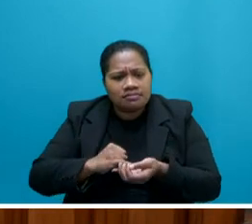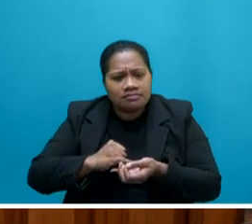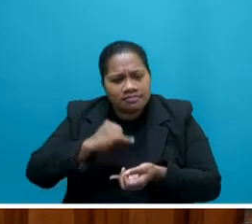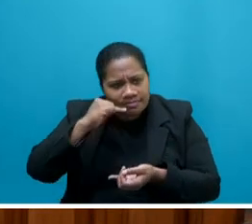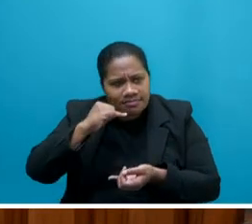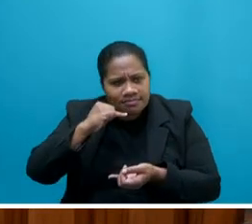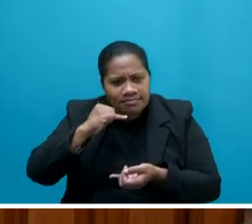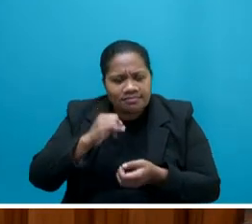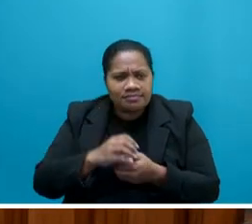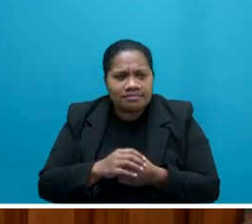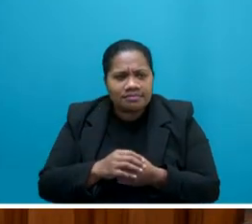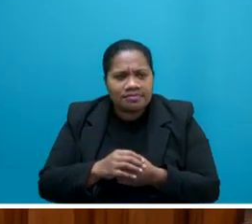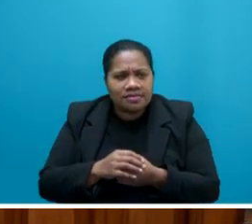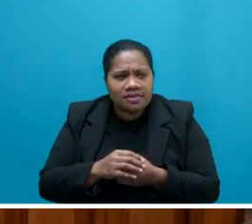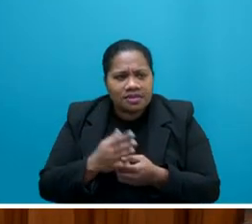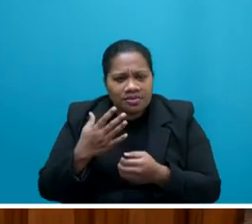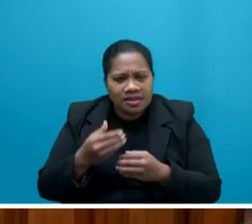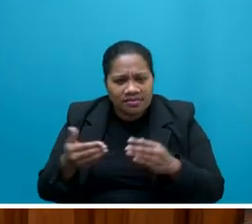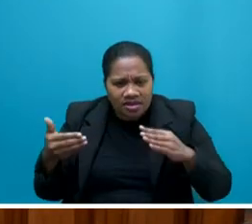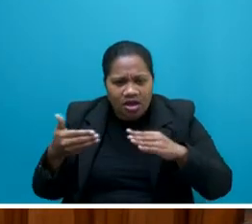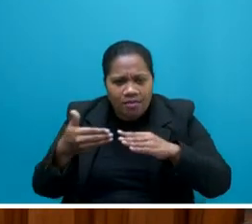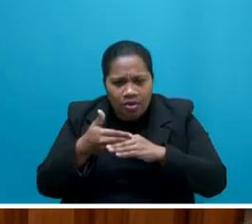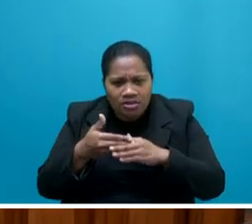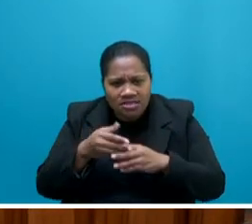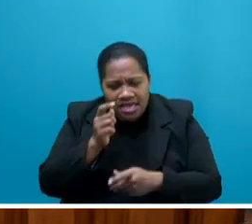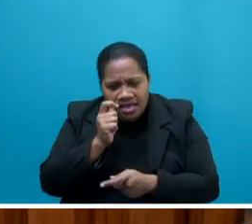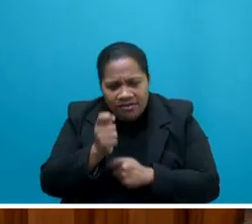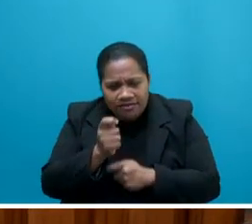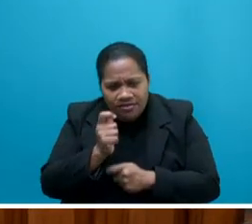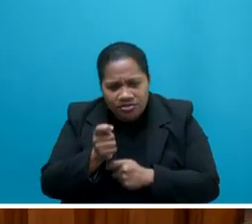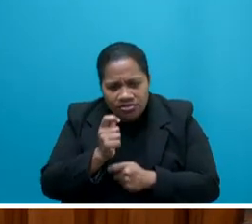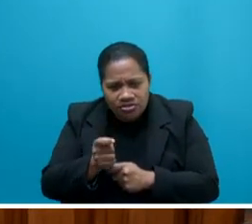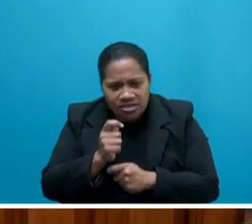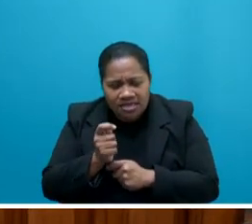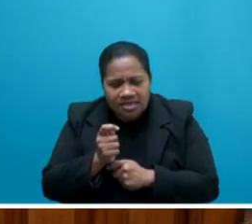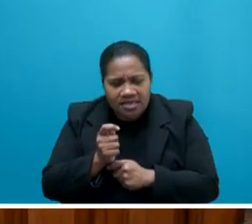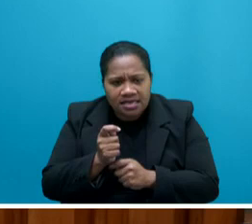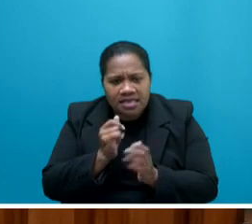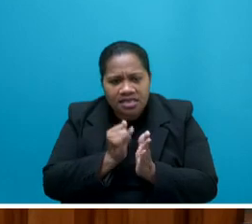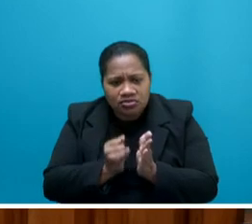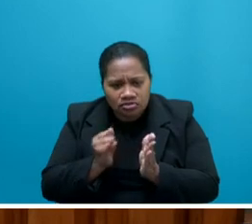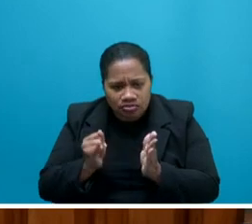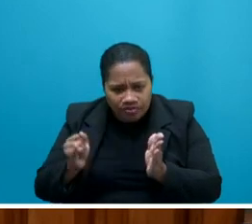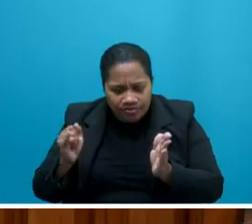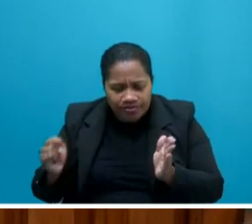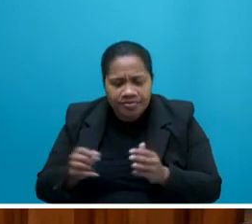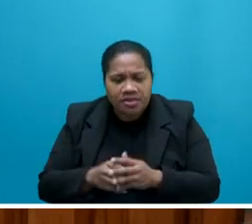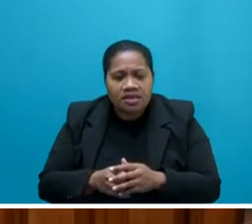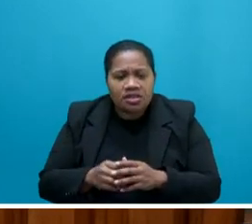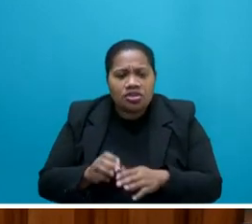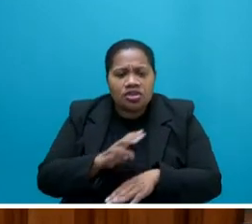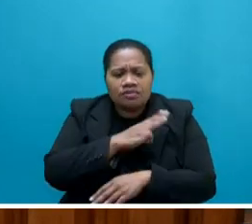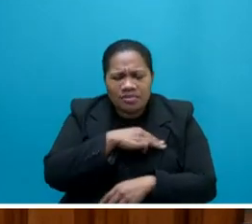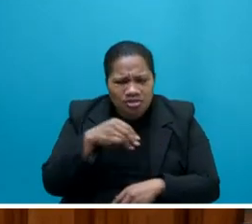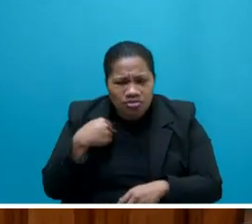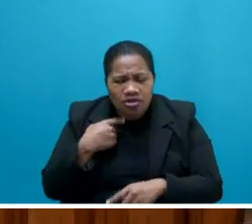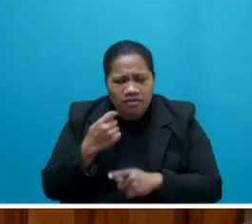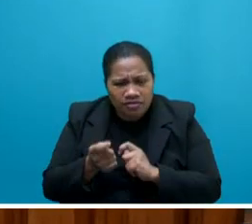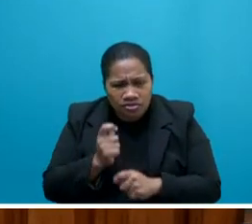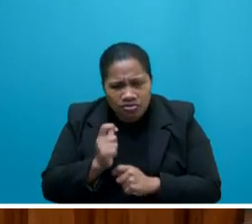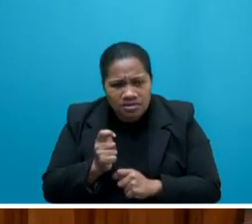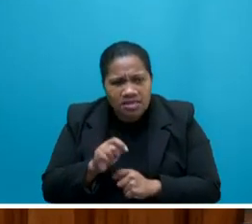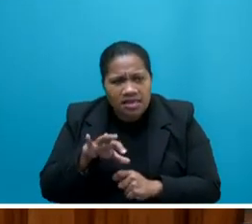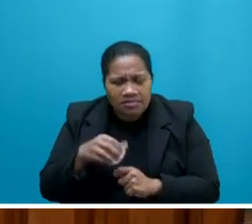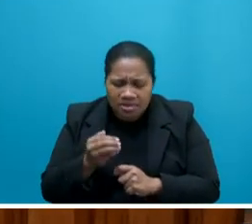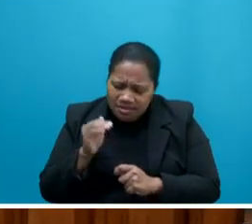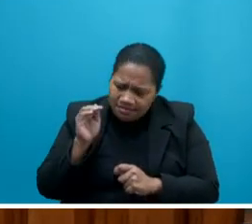hit our ports and the fishing industry. The failure of the Ministry of Agriculture and the Ministry of Fisheries to tap on potential we have so